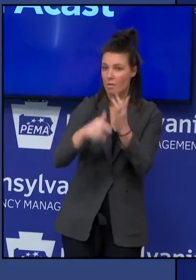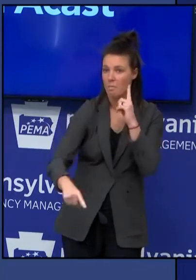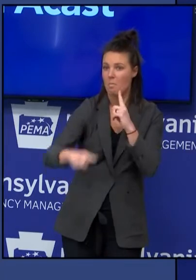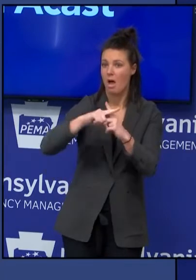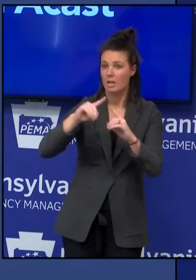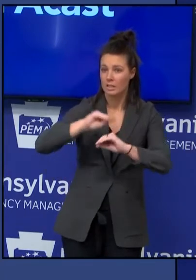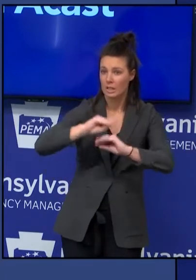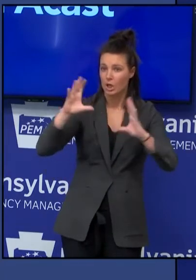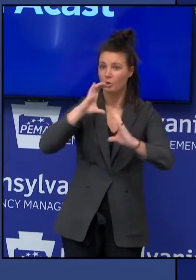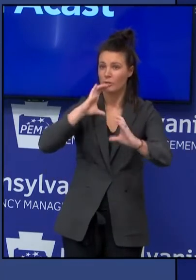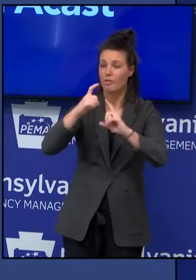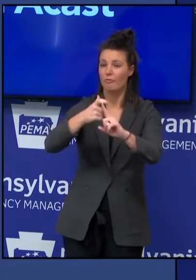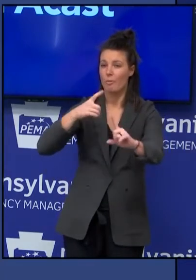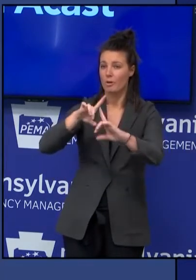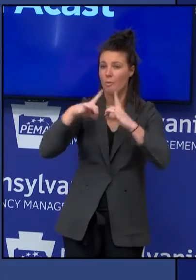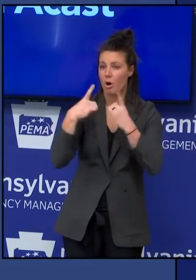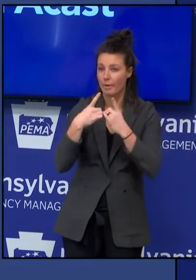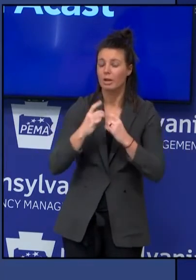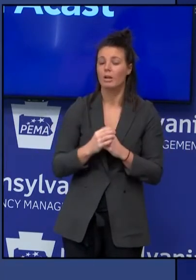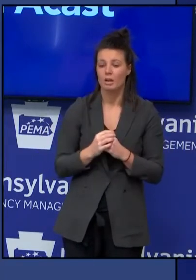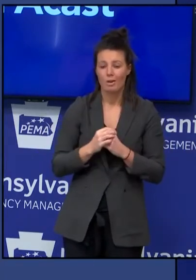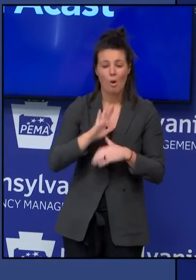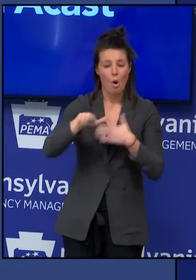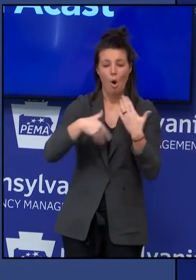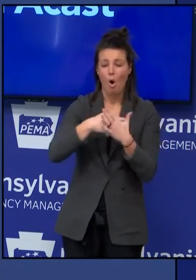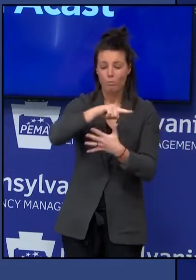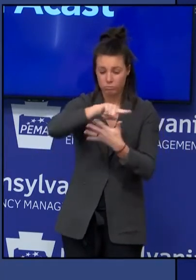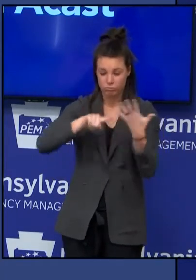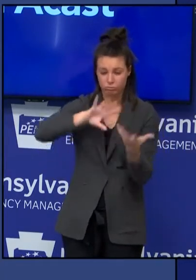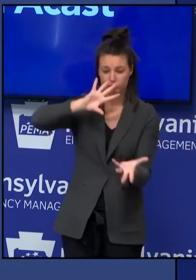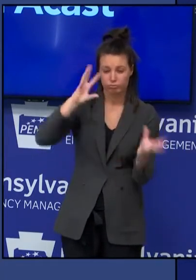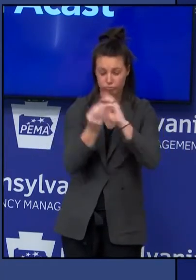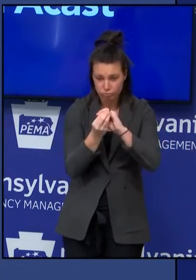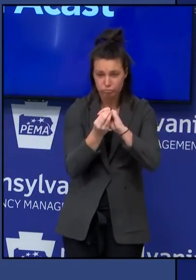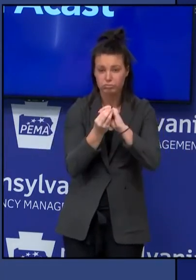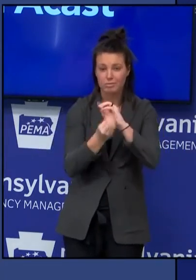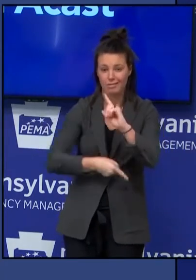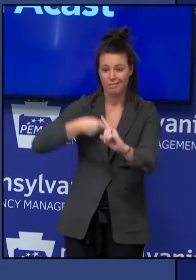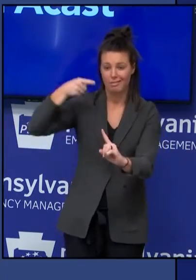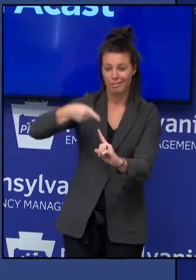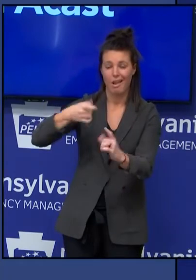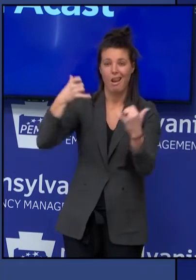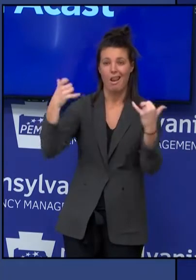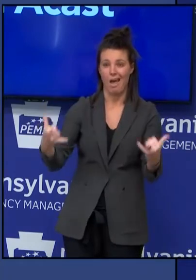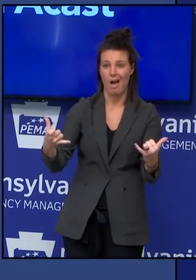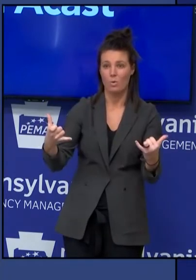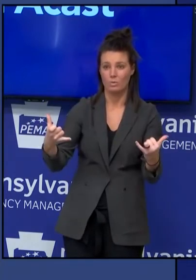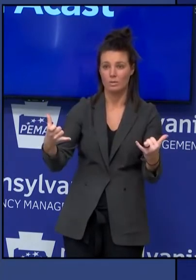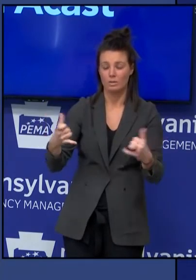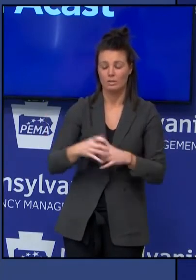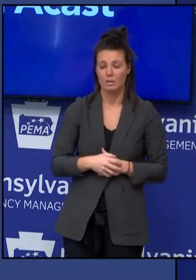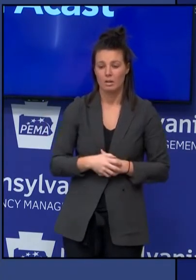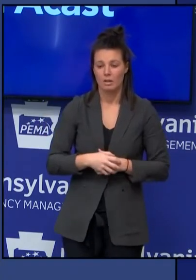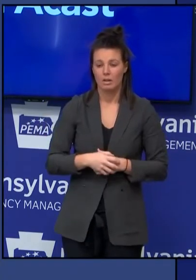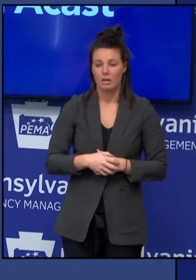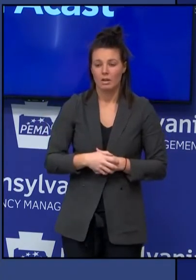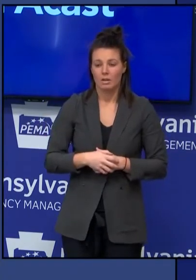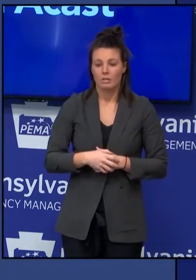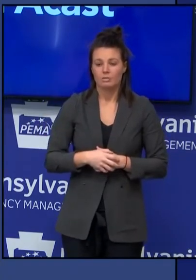clear communication from the department all converged to bring us to the point which we are in today.